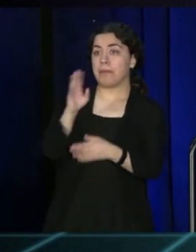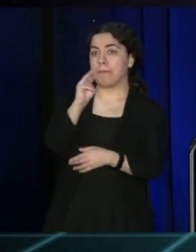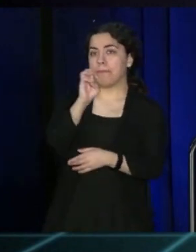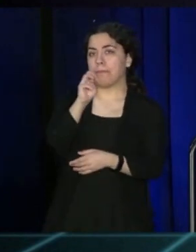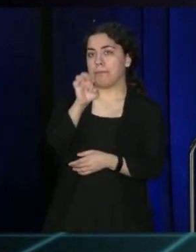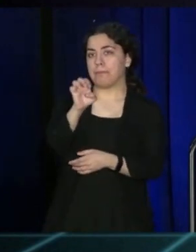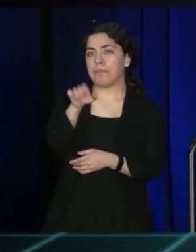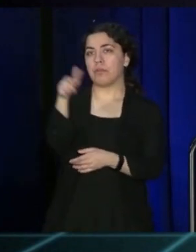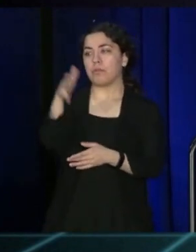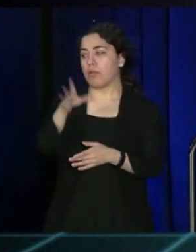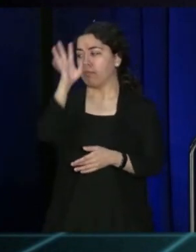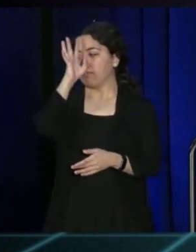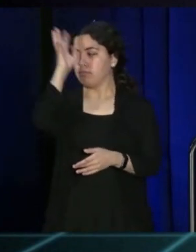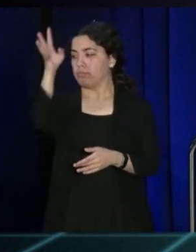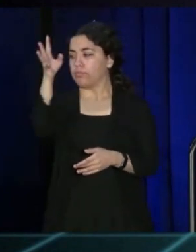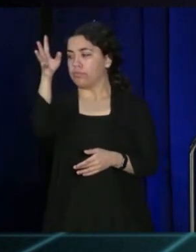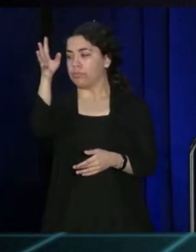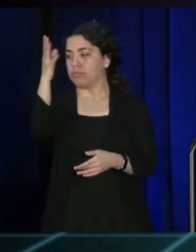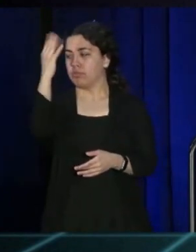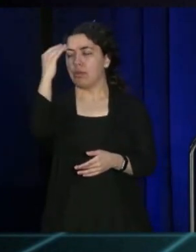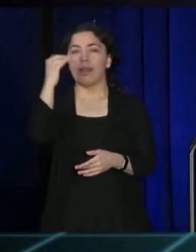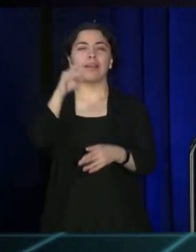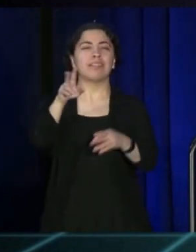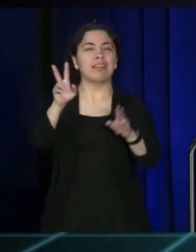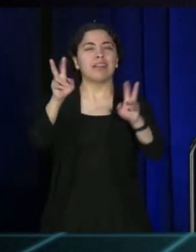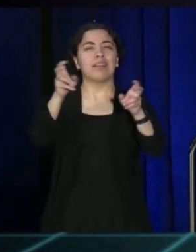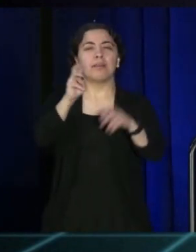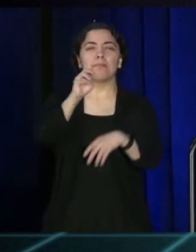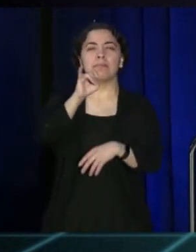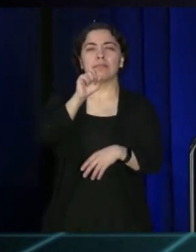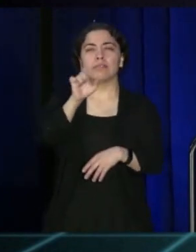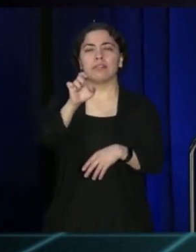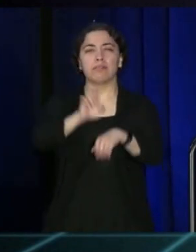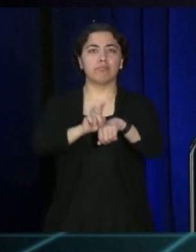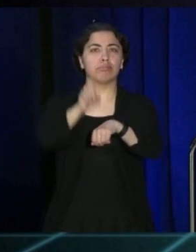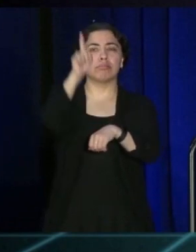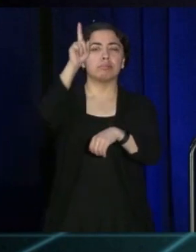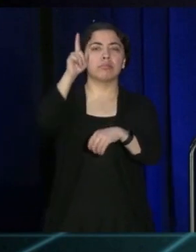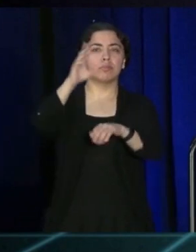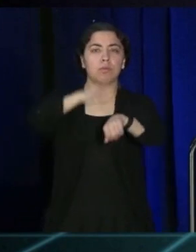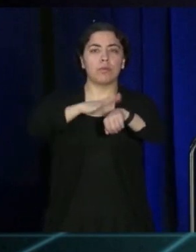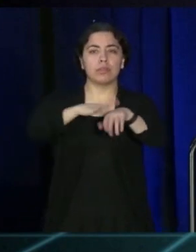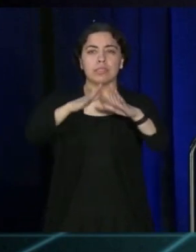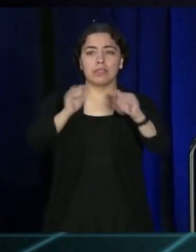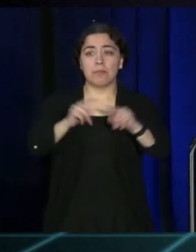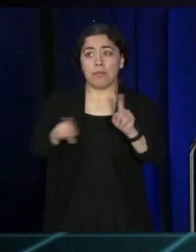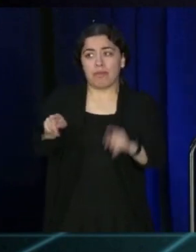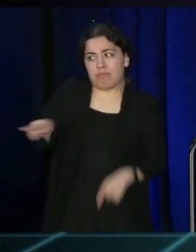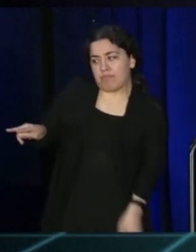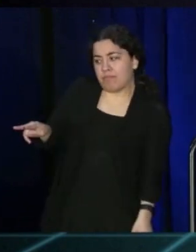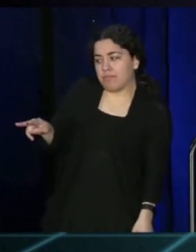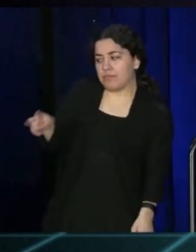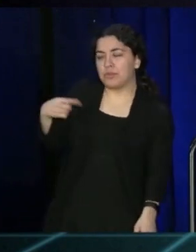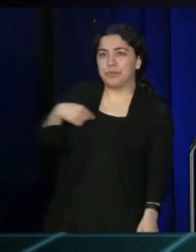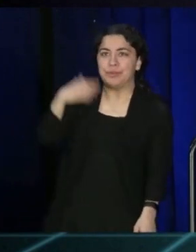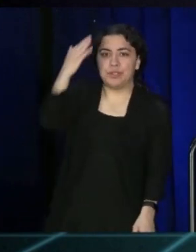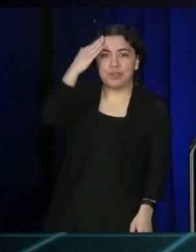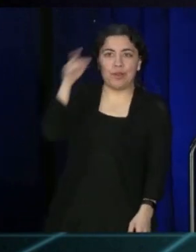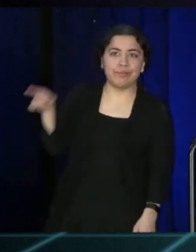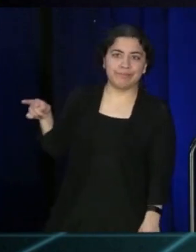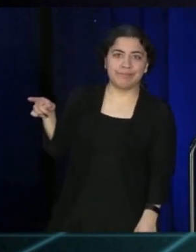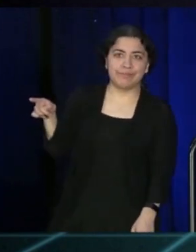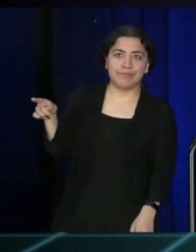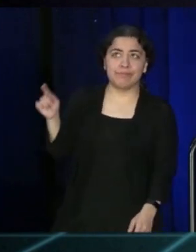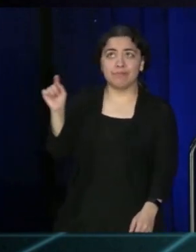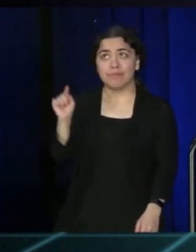the missile warning system, but it represents something that we all are familiar with. And